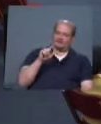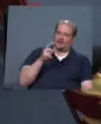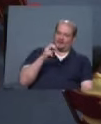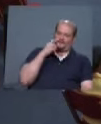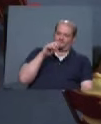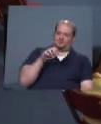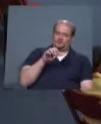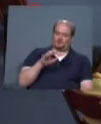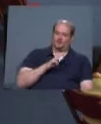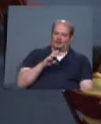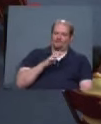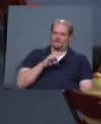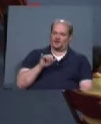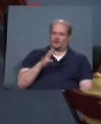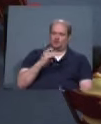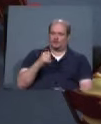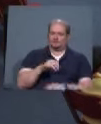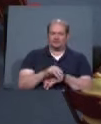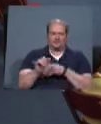fine job tonight, too.